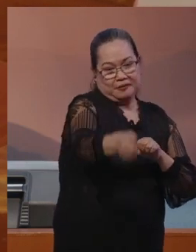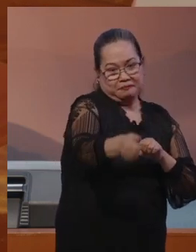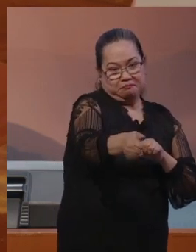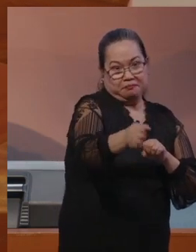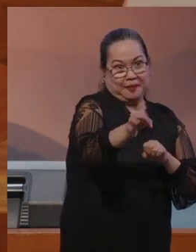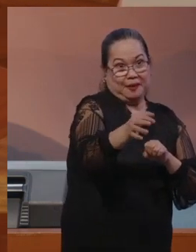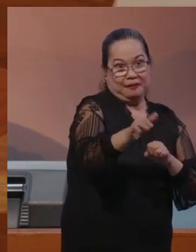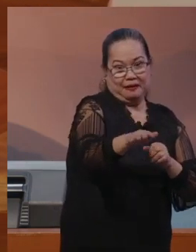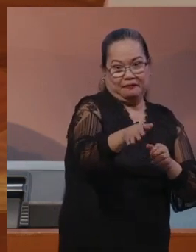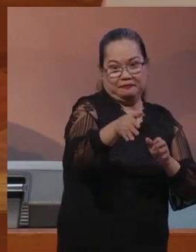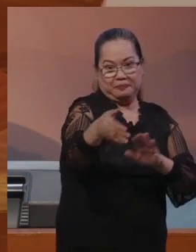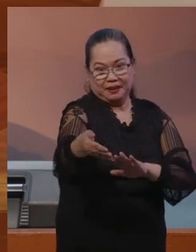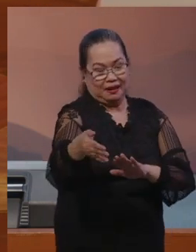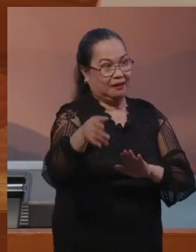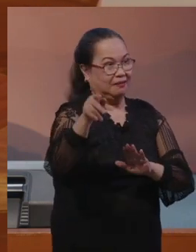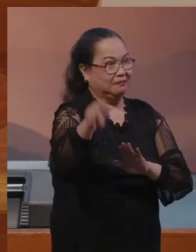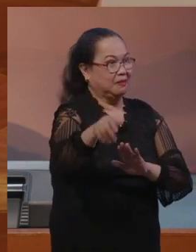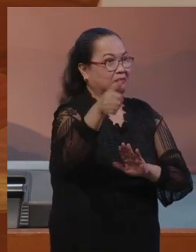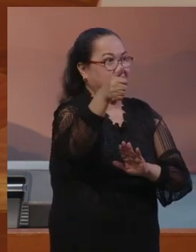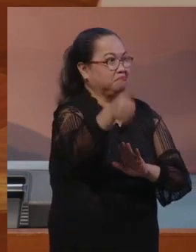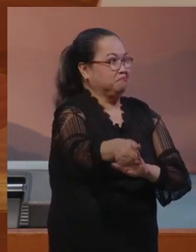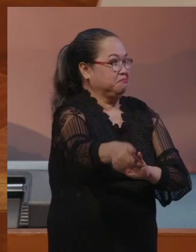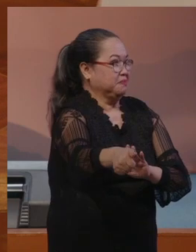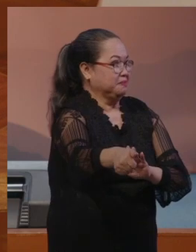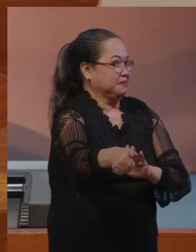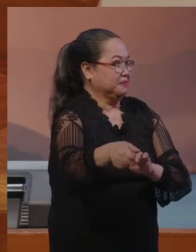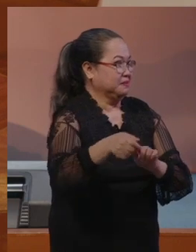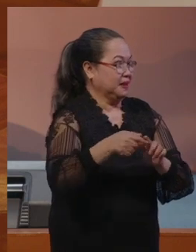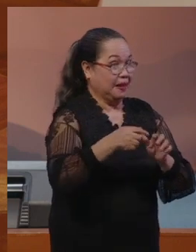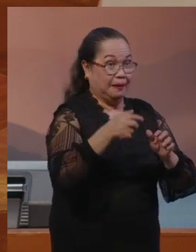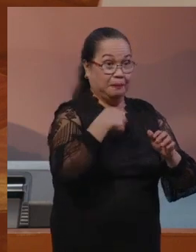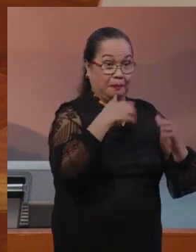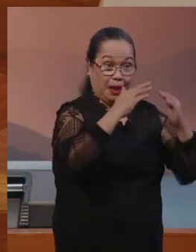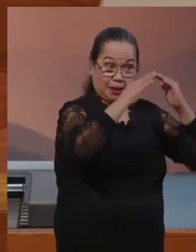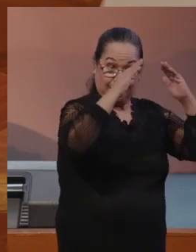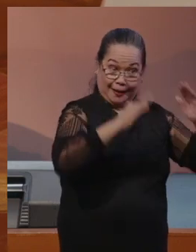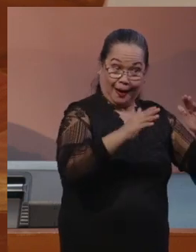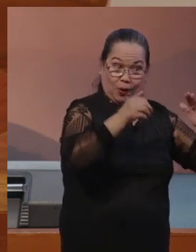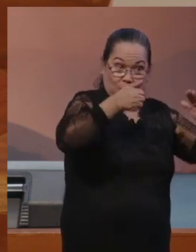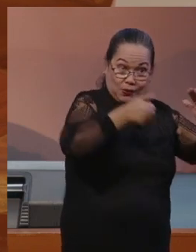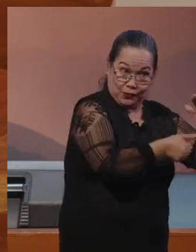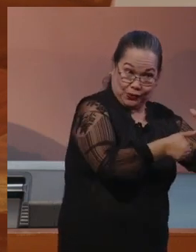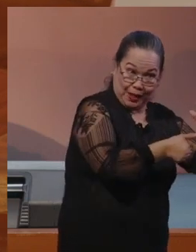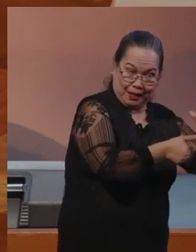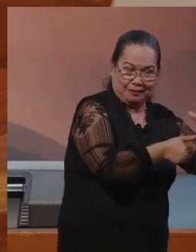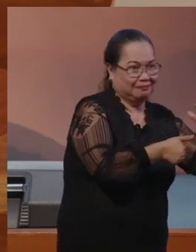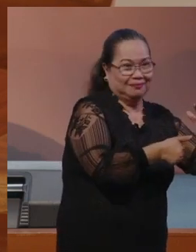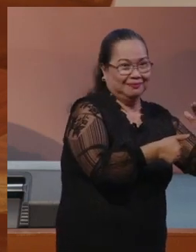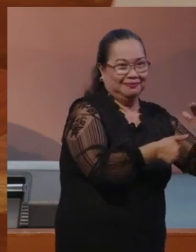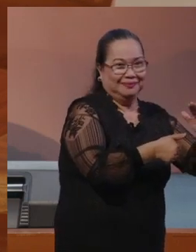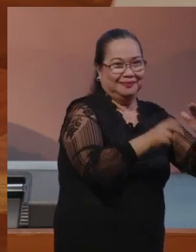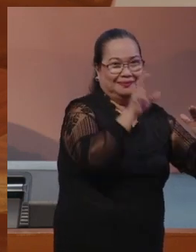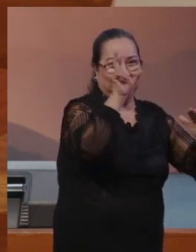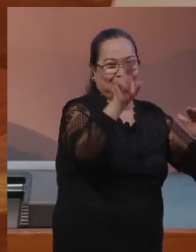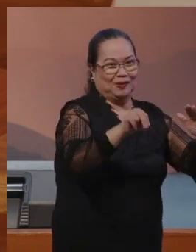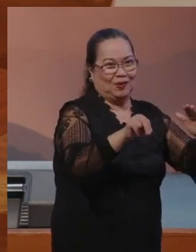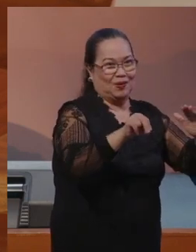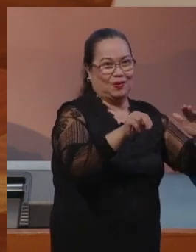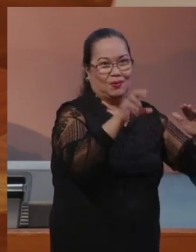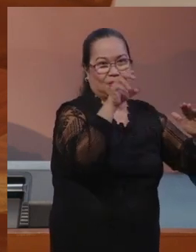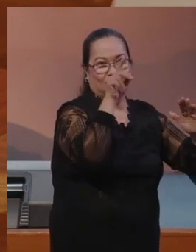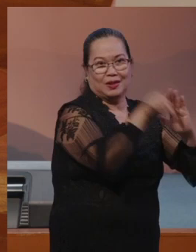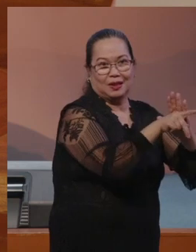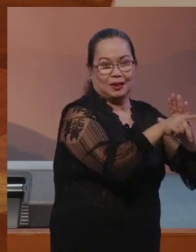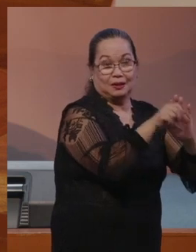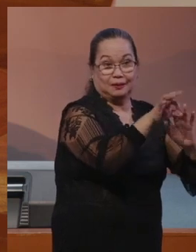his head, and we shall be guiltless. But if a hand is laid on anyone who is with you in the house, his blood shall be on our head. But if you